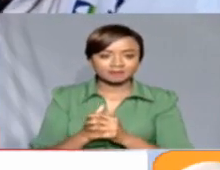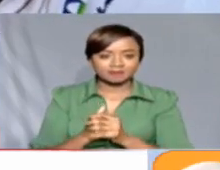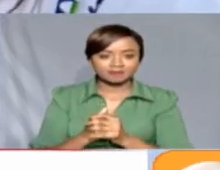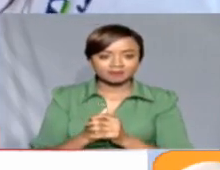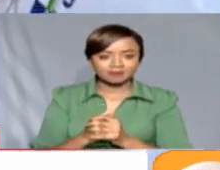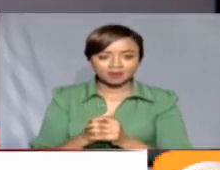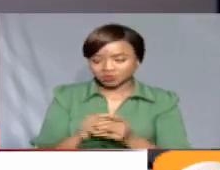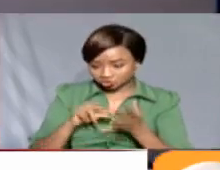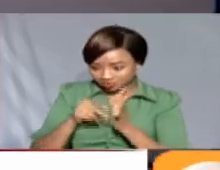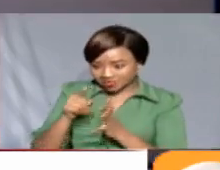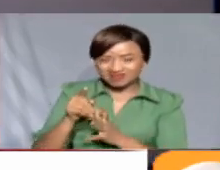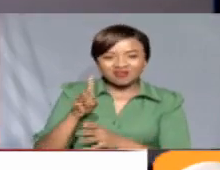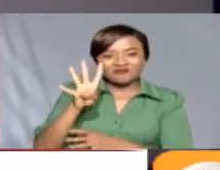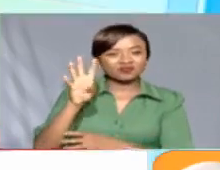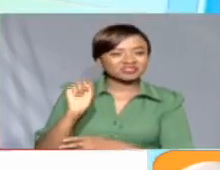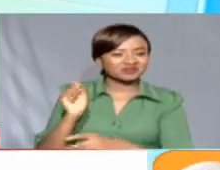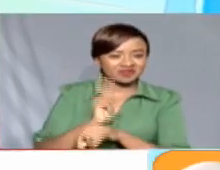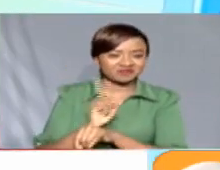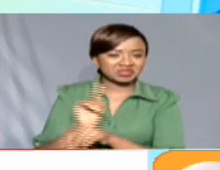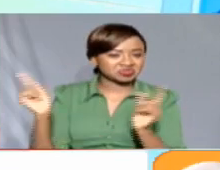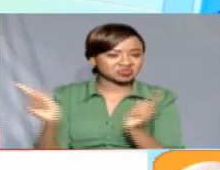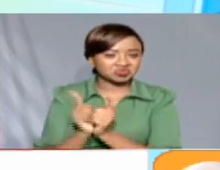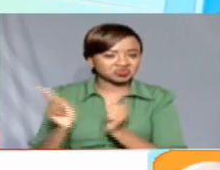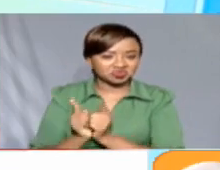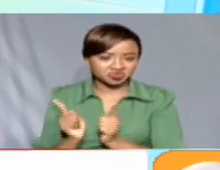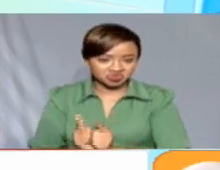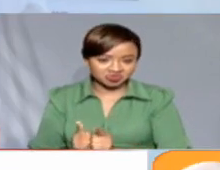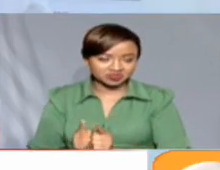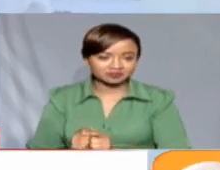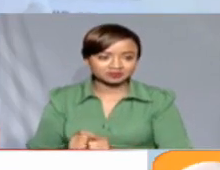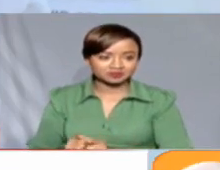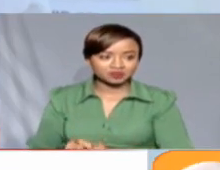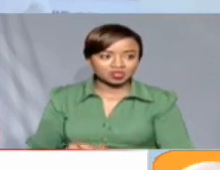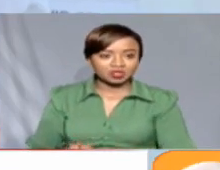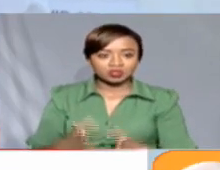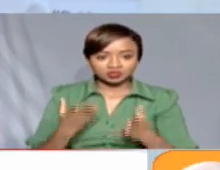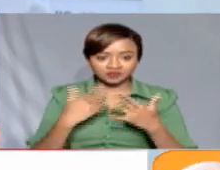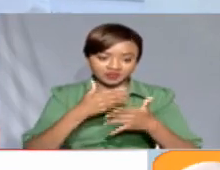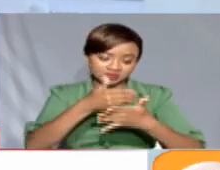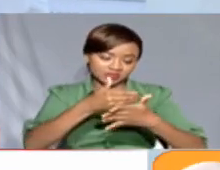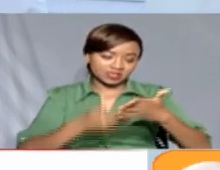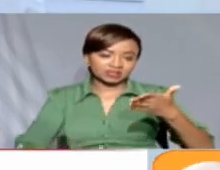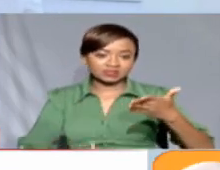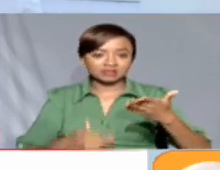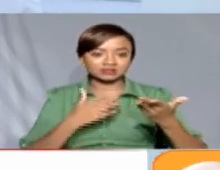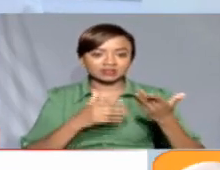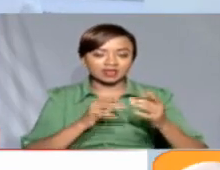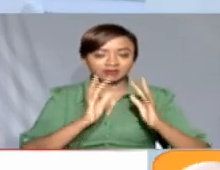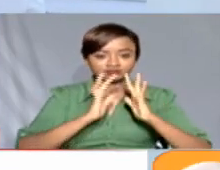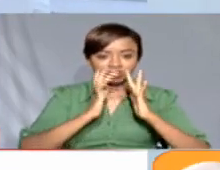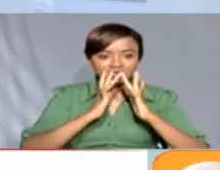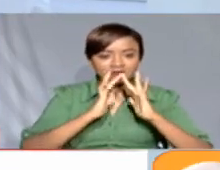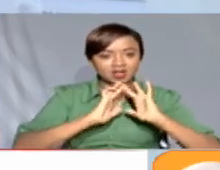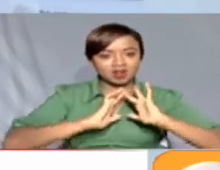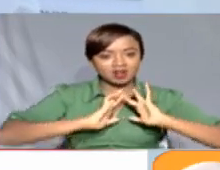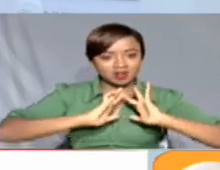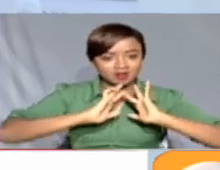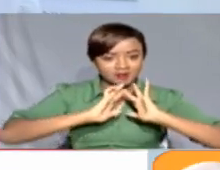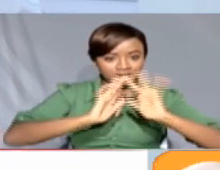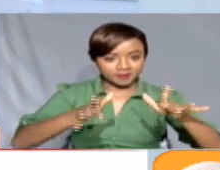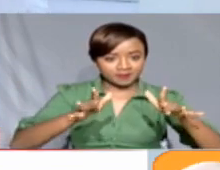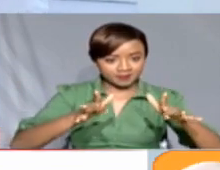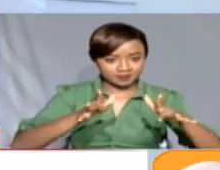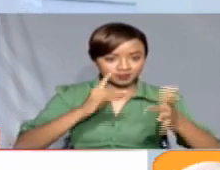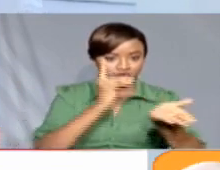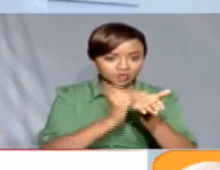This takes 45 minutes. So once you're done with this, then? The results are then either auto-emailed to